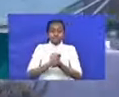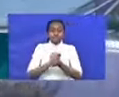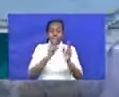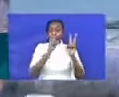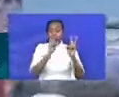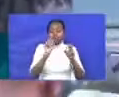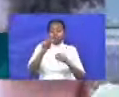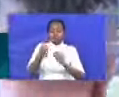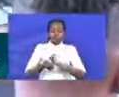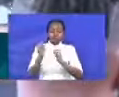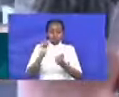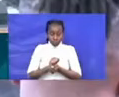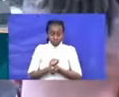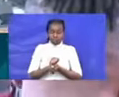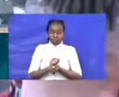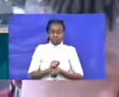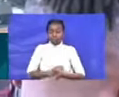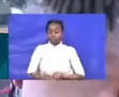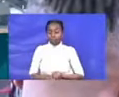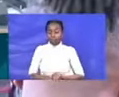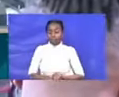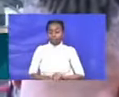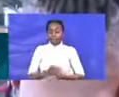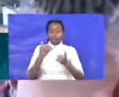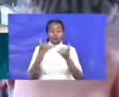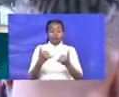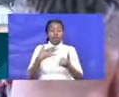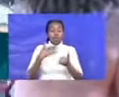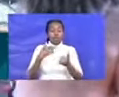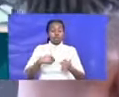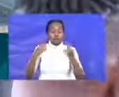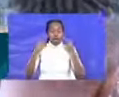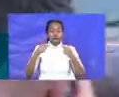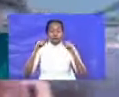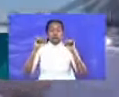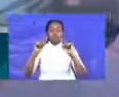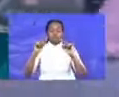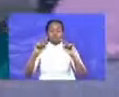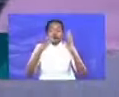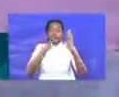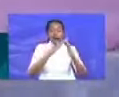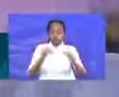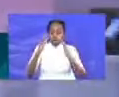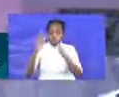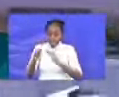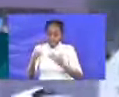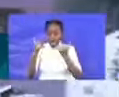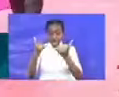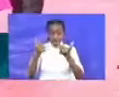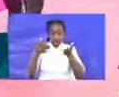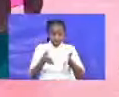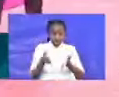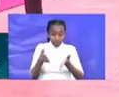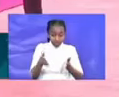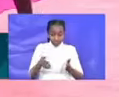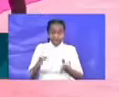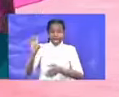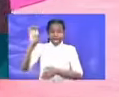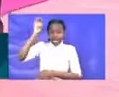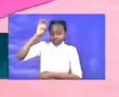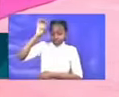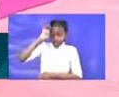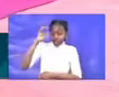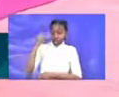change. So the houses are now available. The education is now available. We are